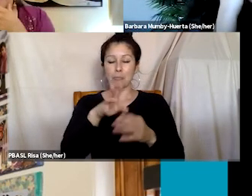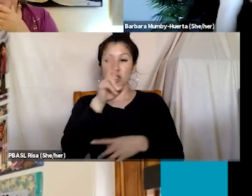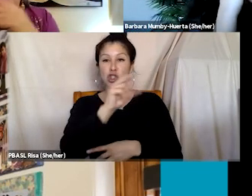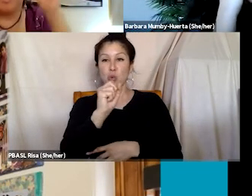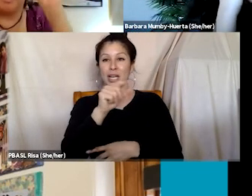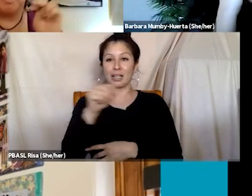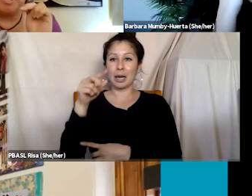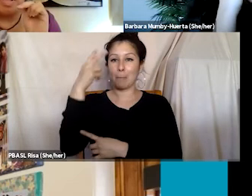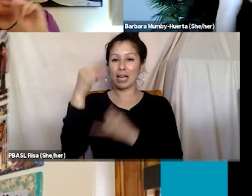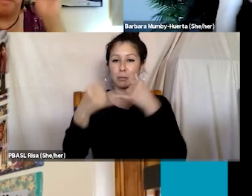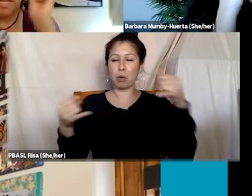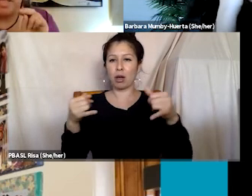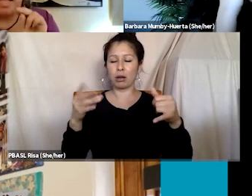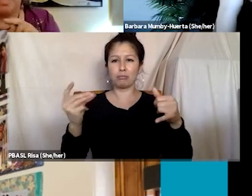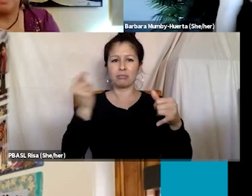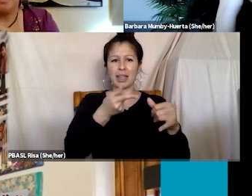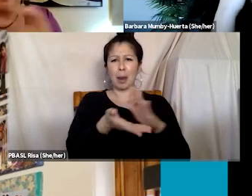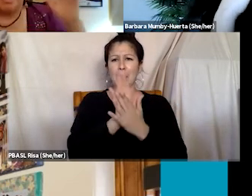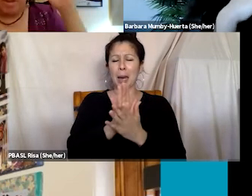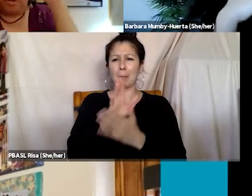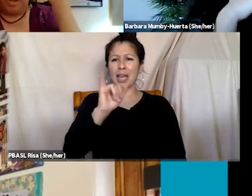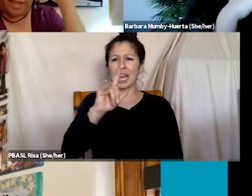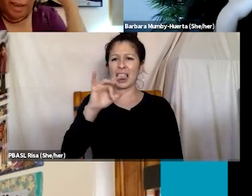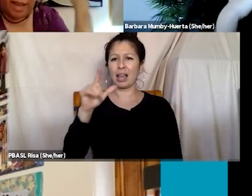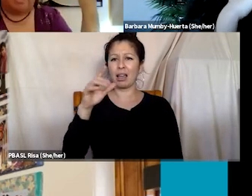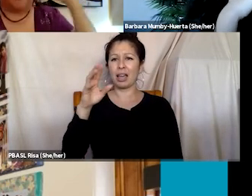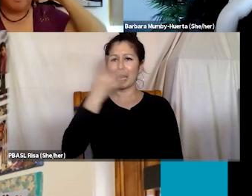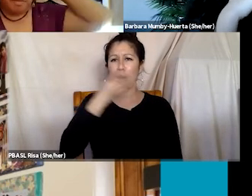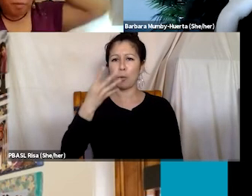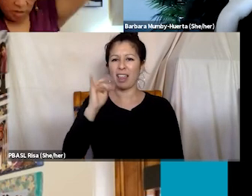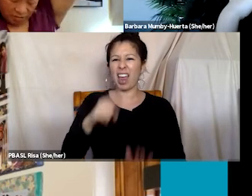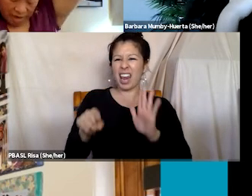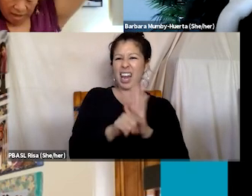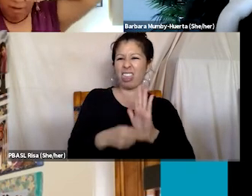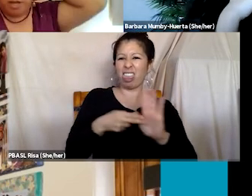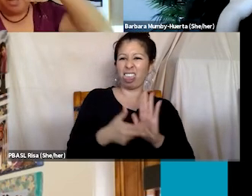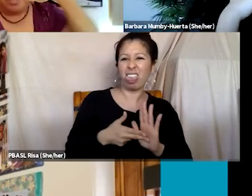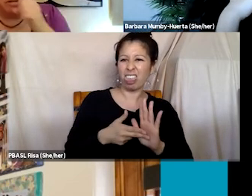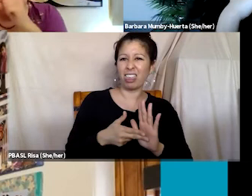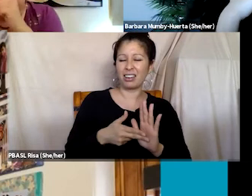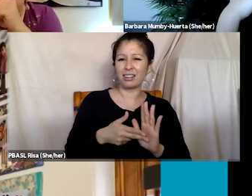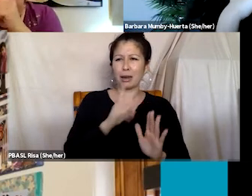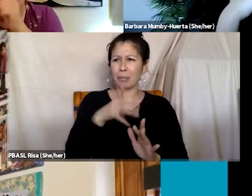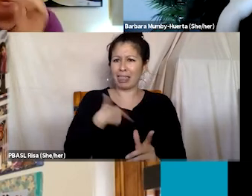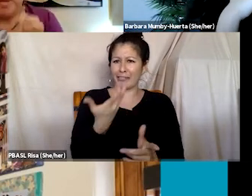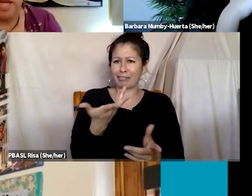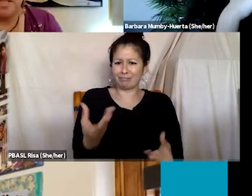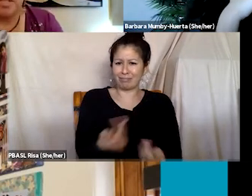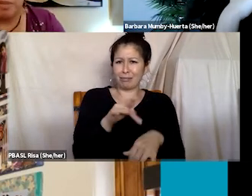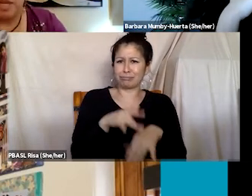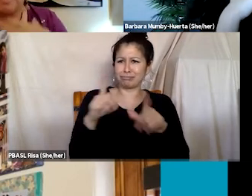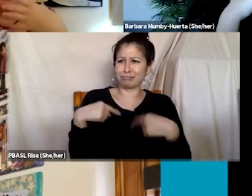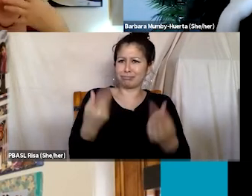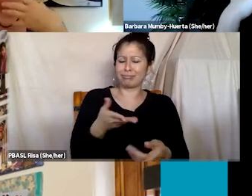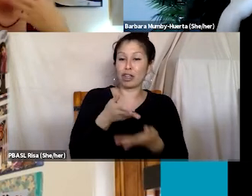they became illegal immigrants and Mexicans, whatever, like the negative version of that. And so through place,